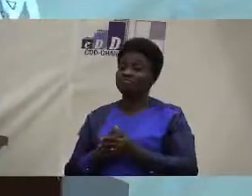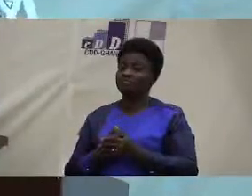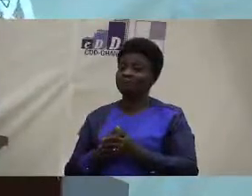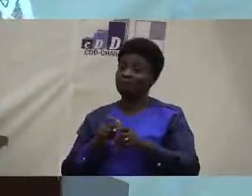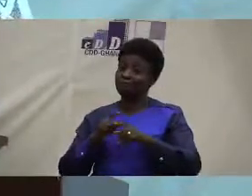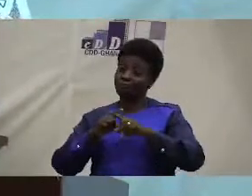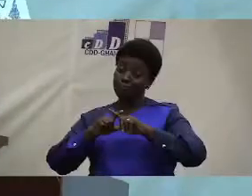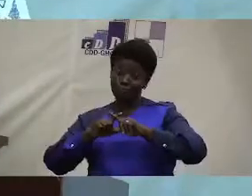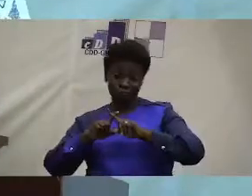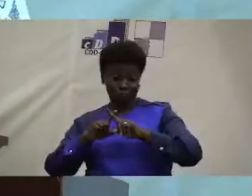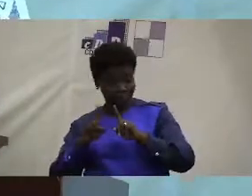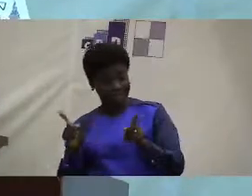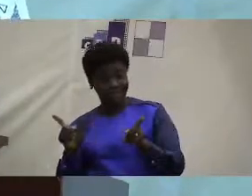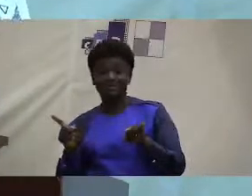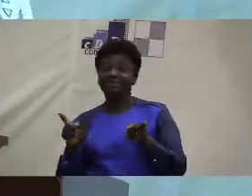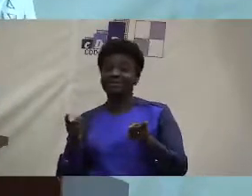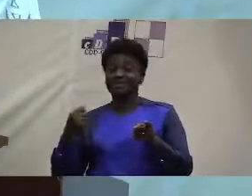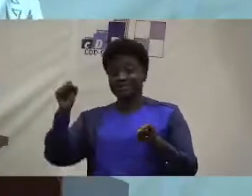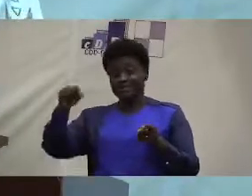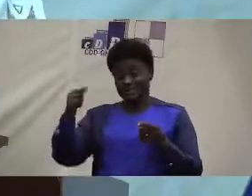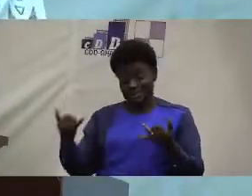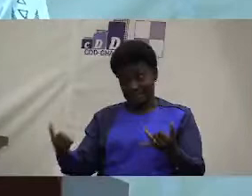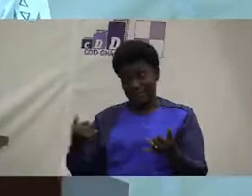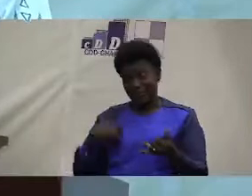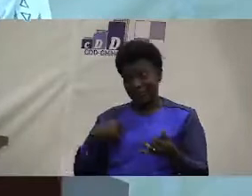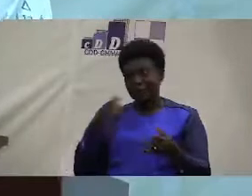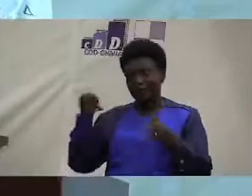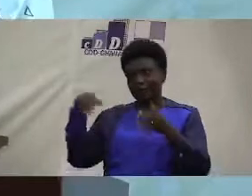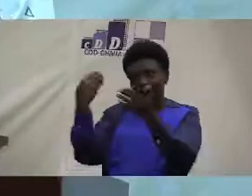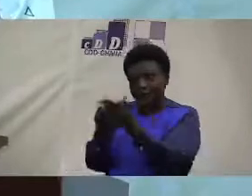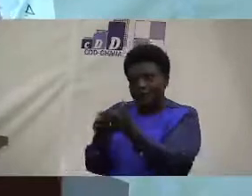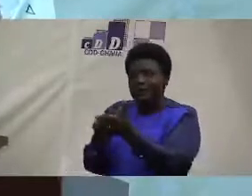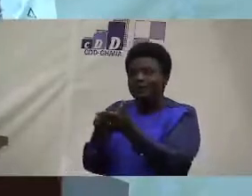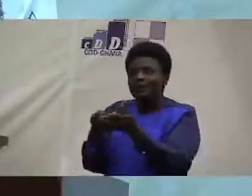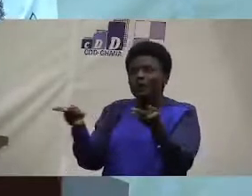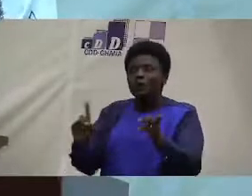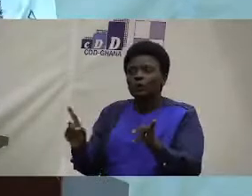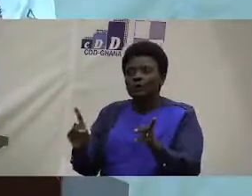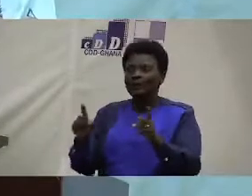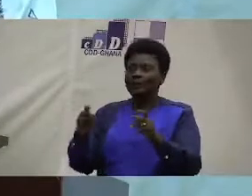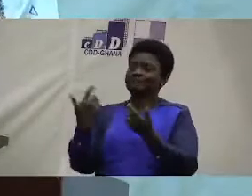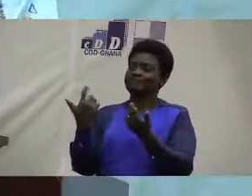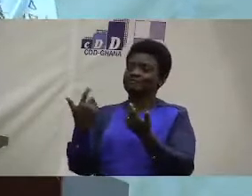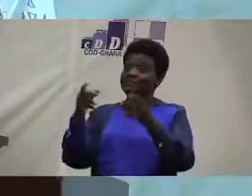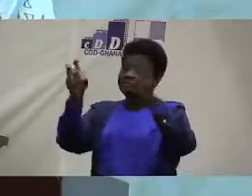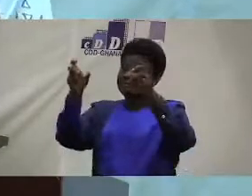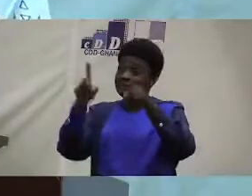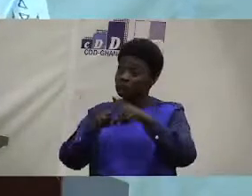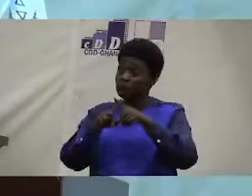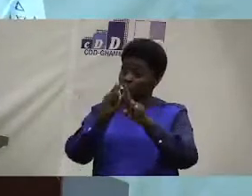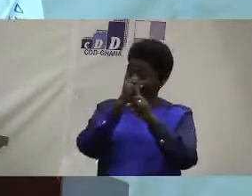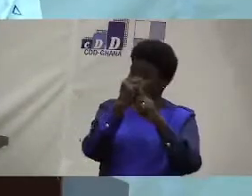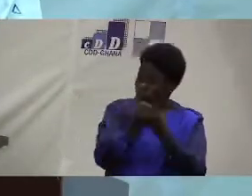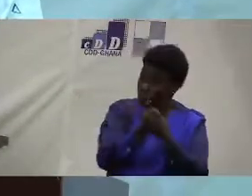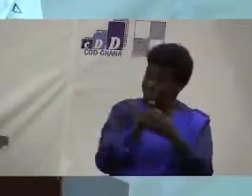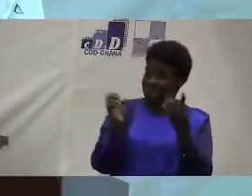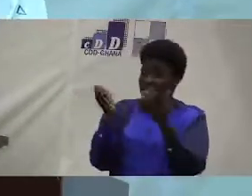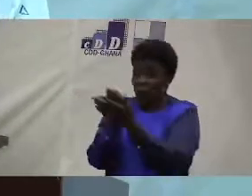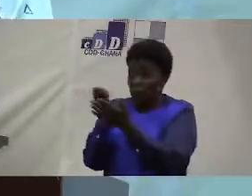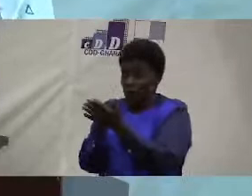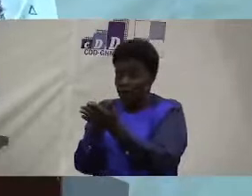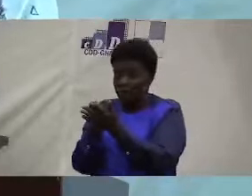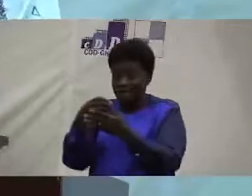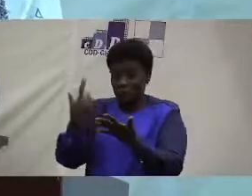But we have come to a stage where the issues of social and economic content